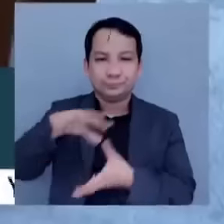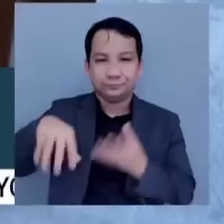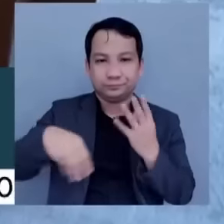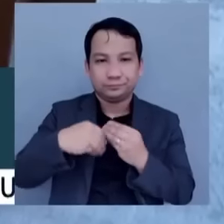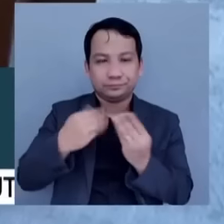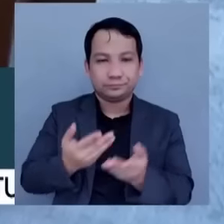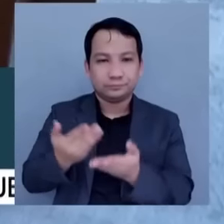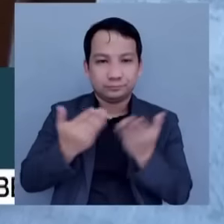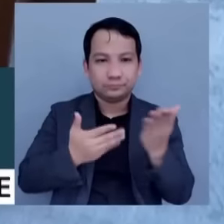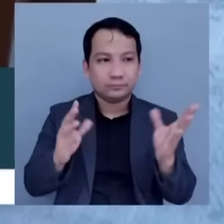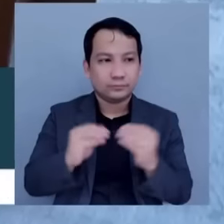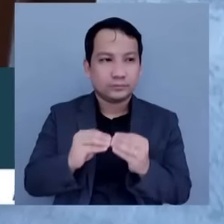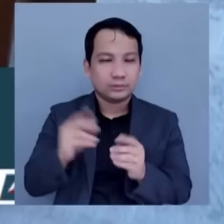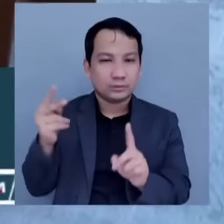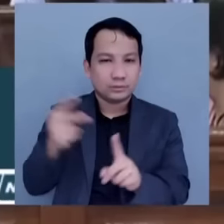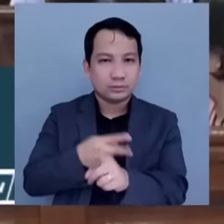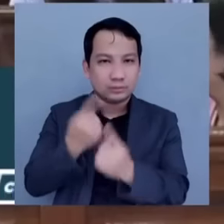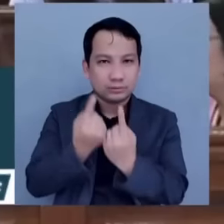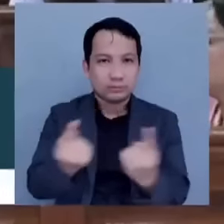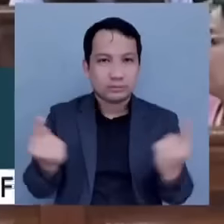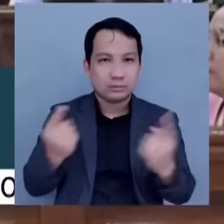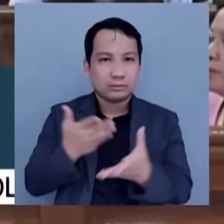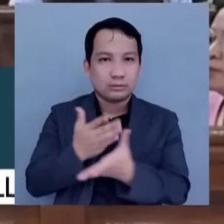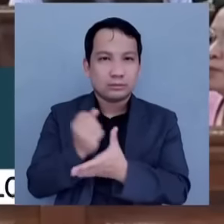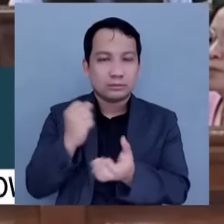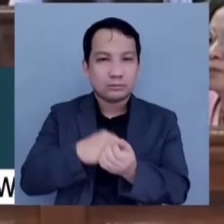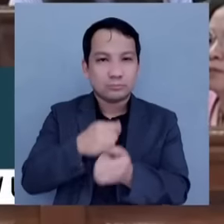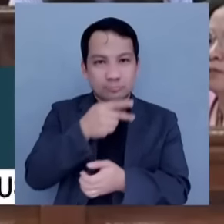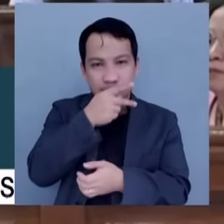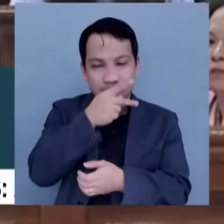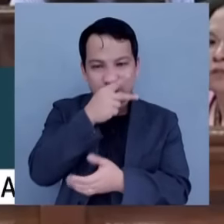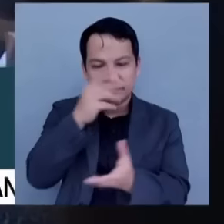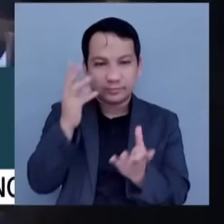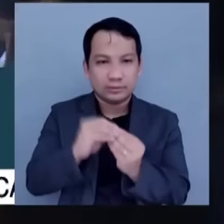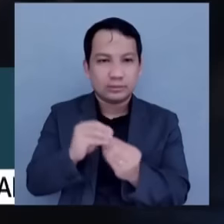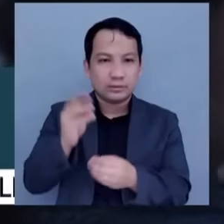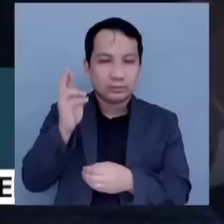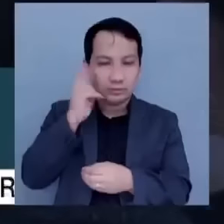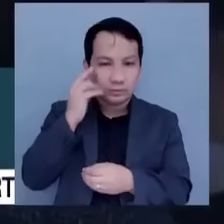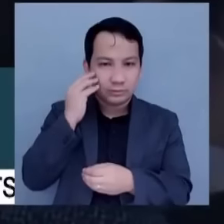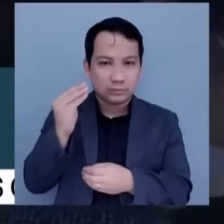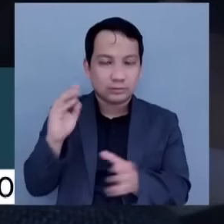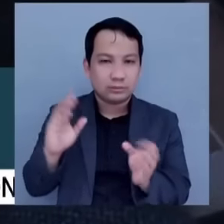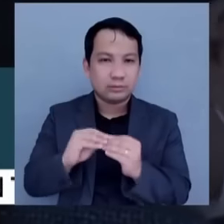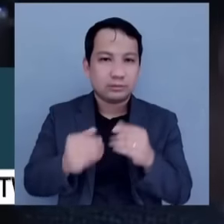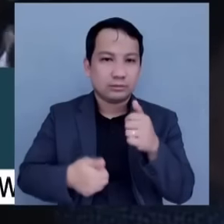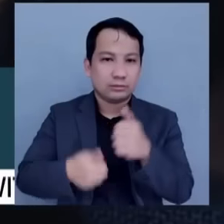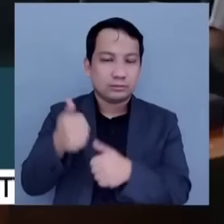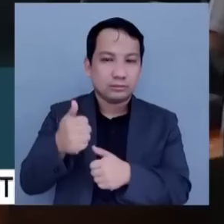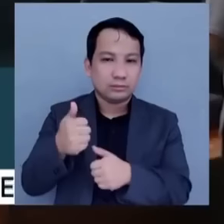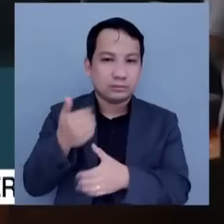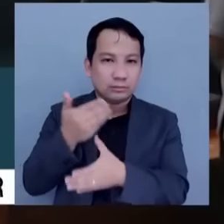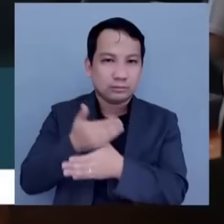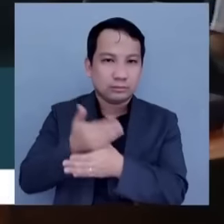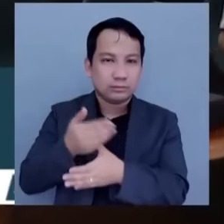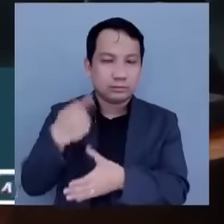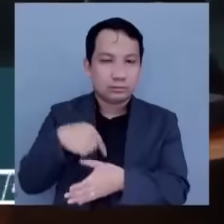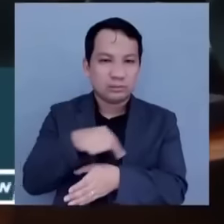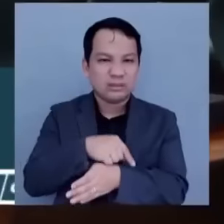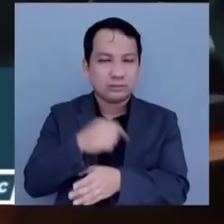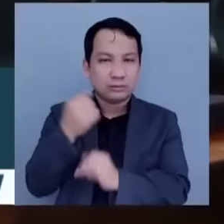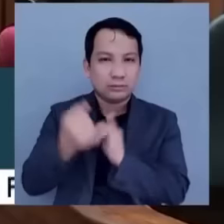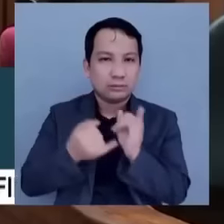proposal could violate individuals' right to privacy. Manuel considers the bill a disruption to the